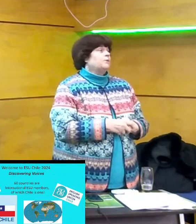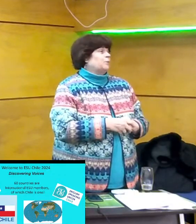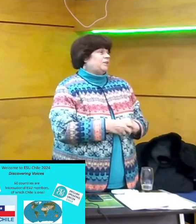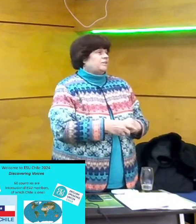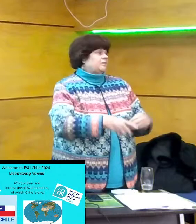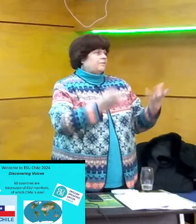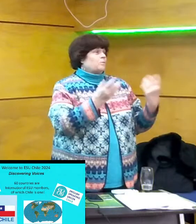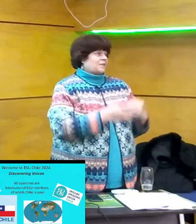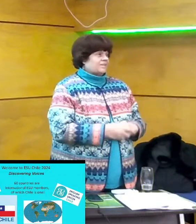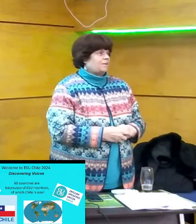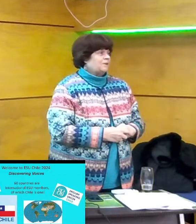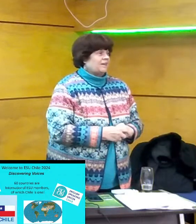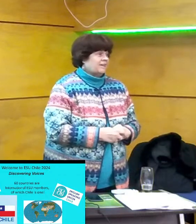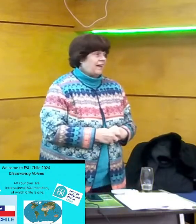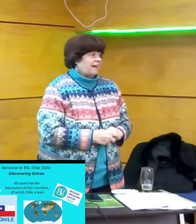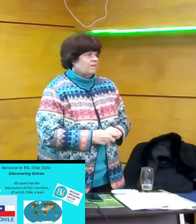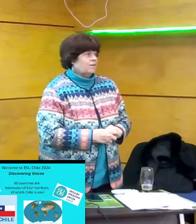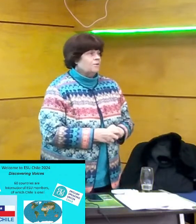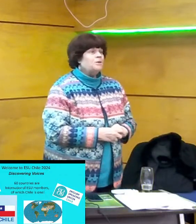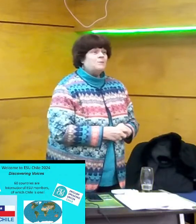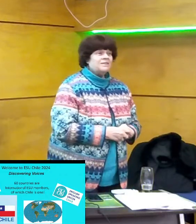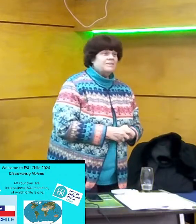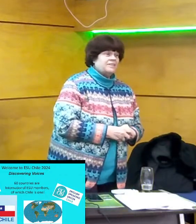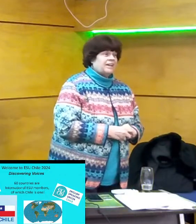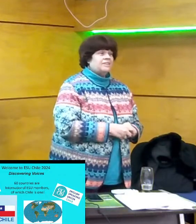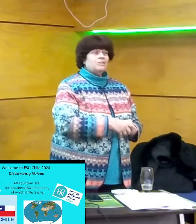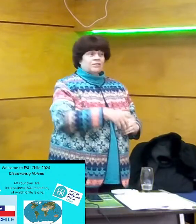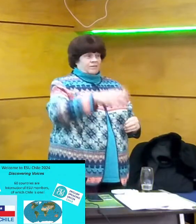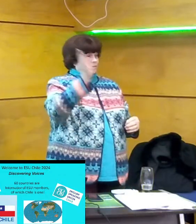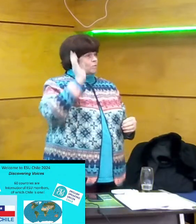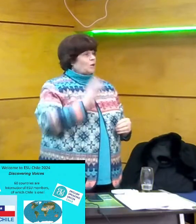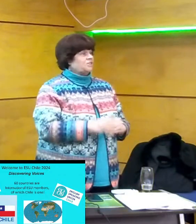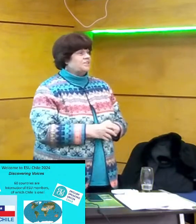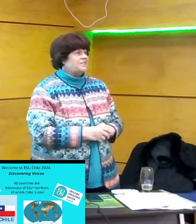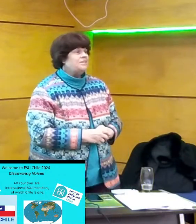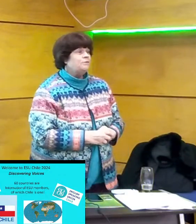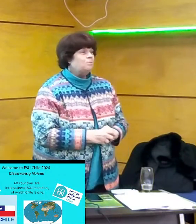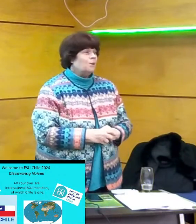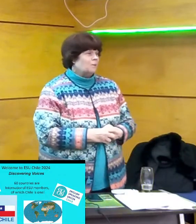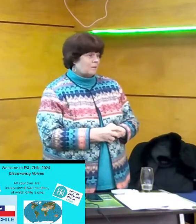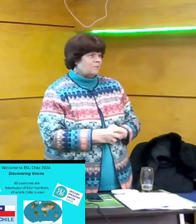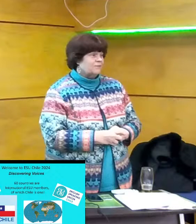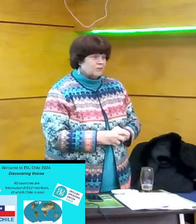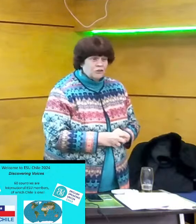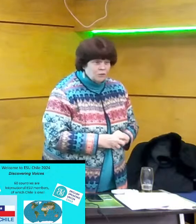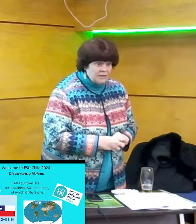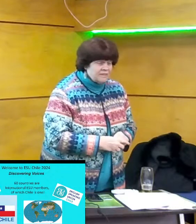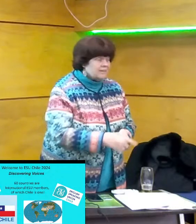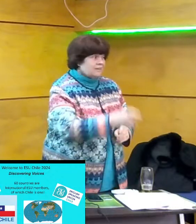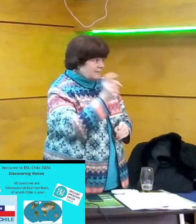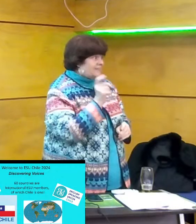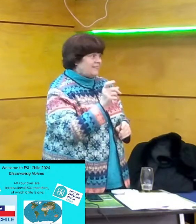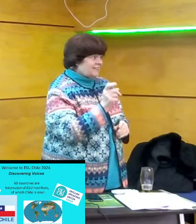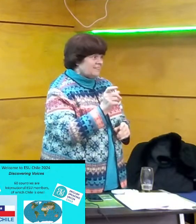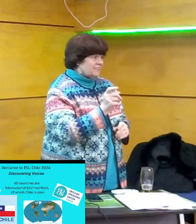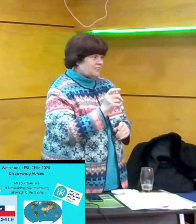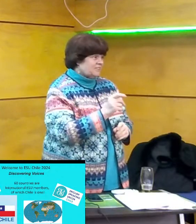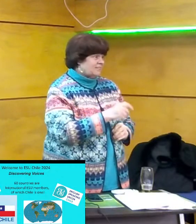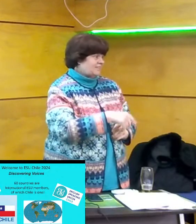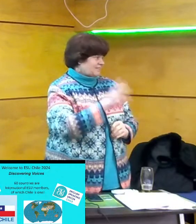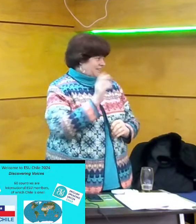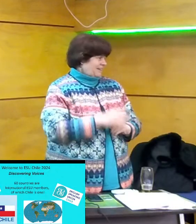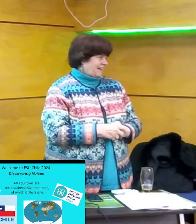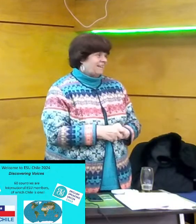they love it when you give them an assignment like that. 30 minutes a day to watch the TV program of their choice in